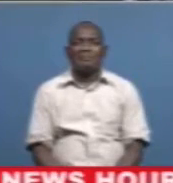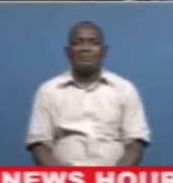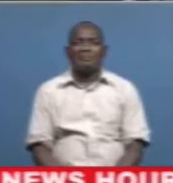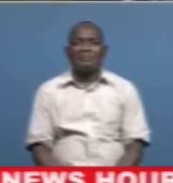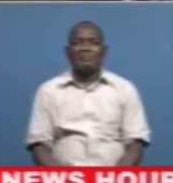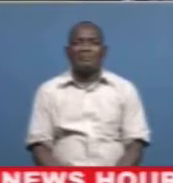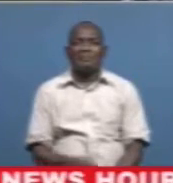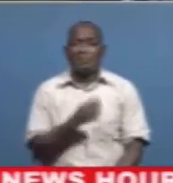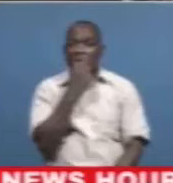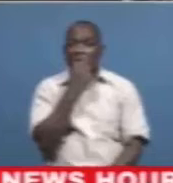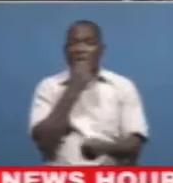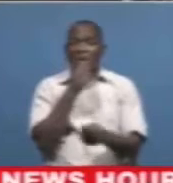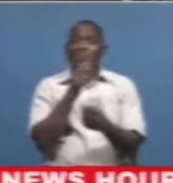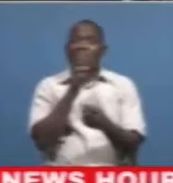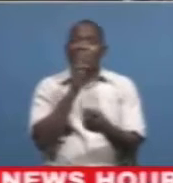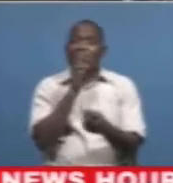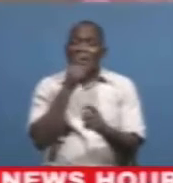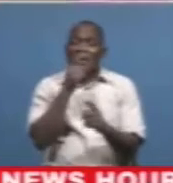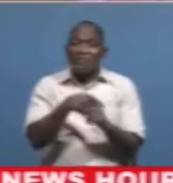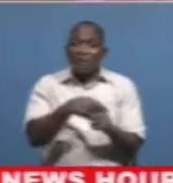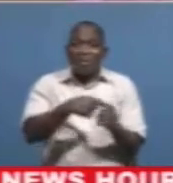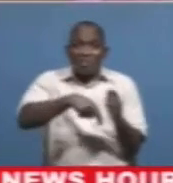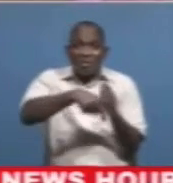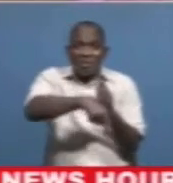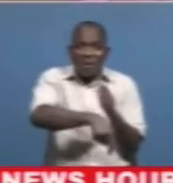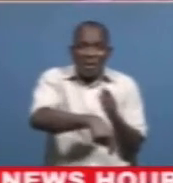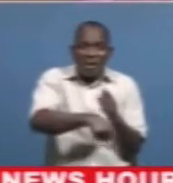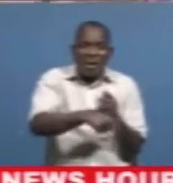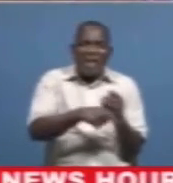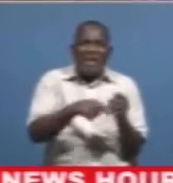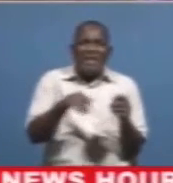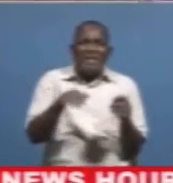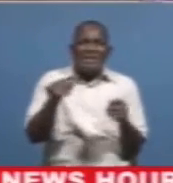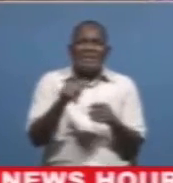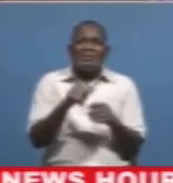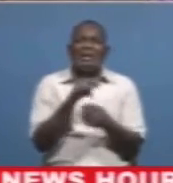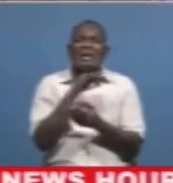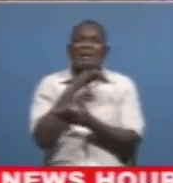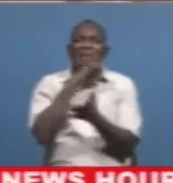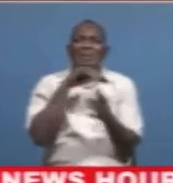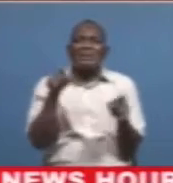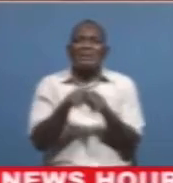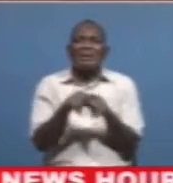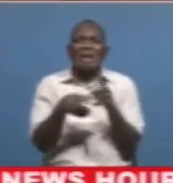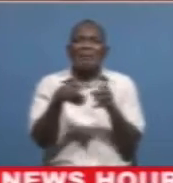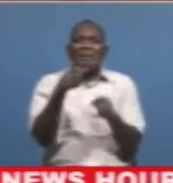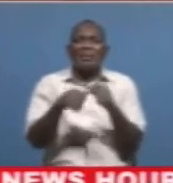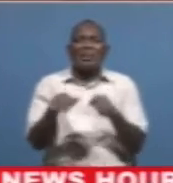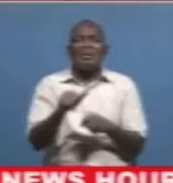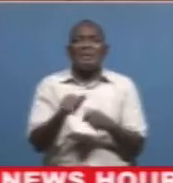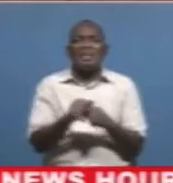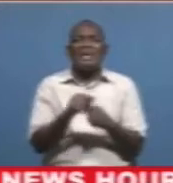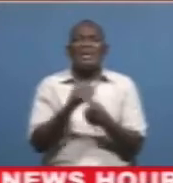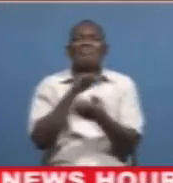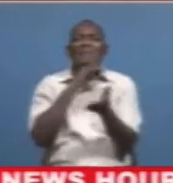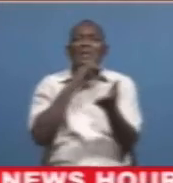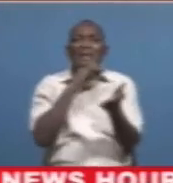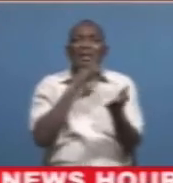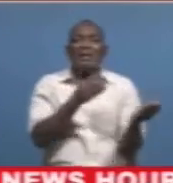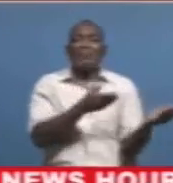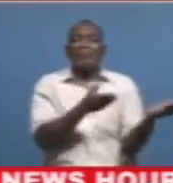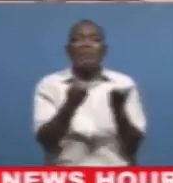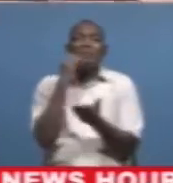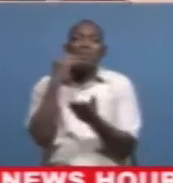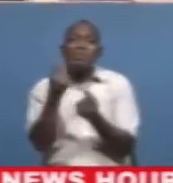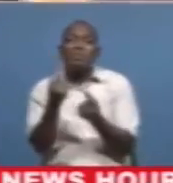The water drawn from the well was milky, dirty, and unhygienic. Residents have to boil it back home